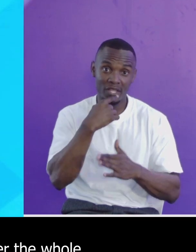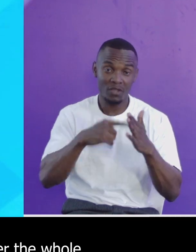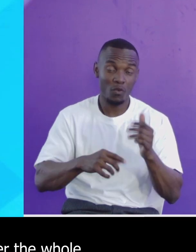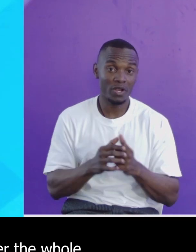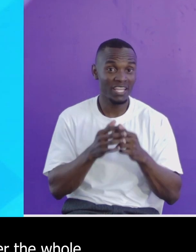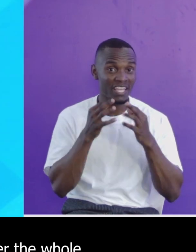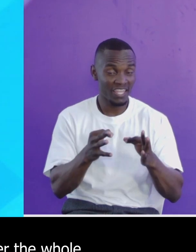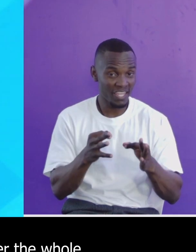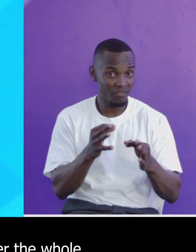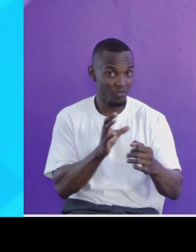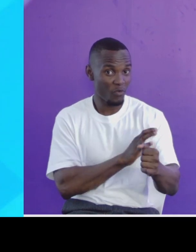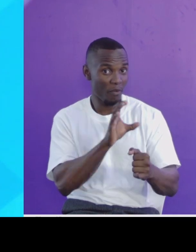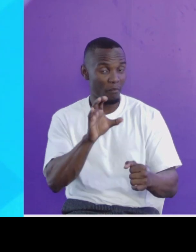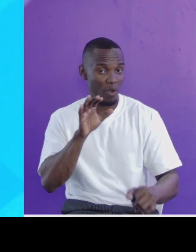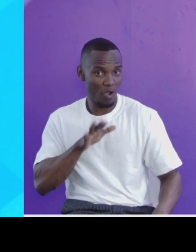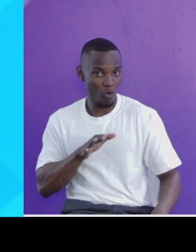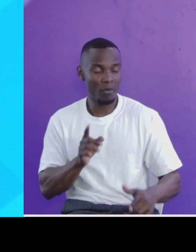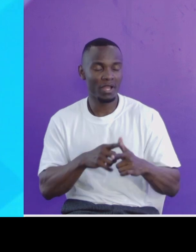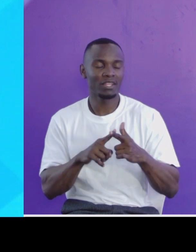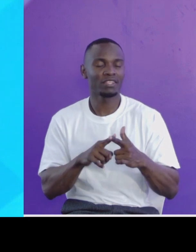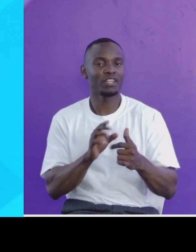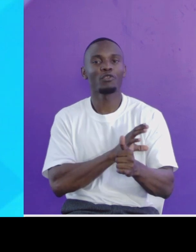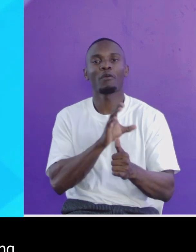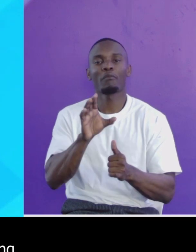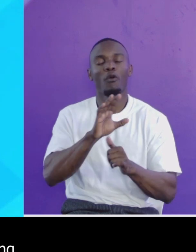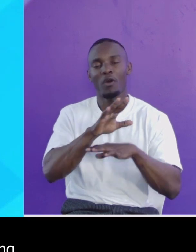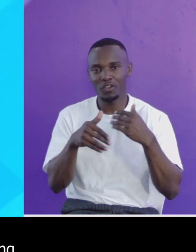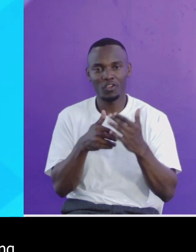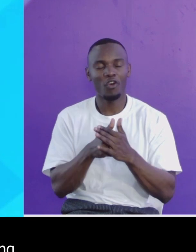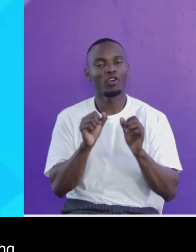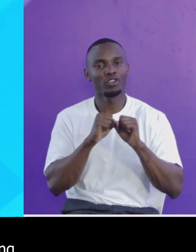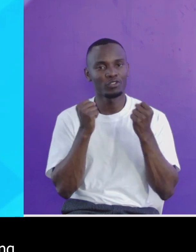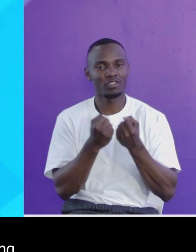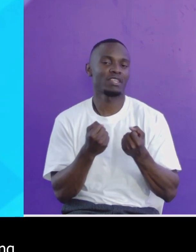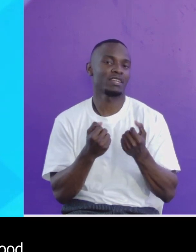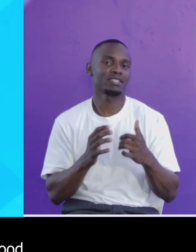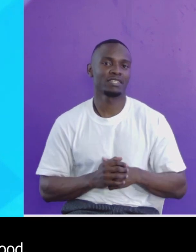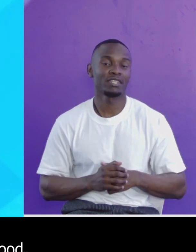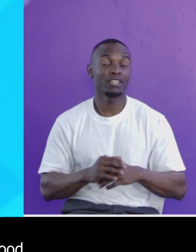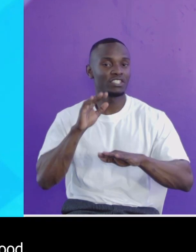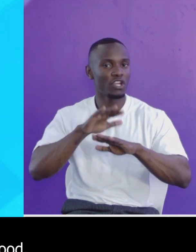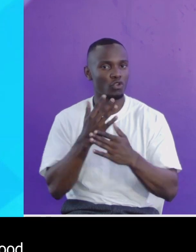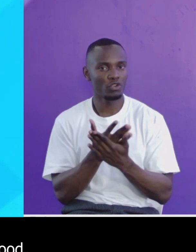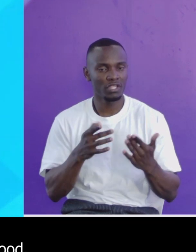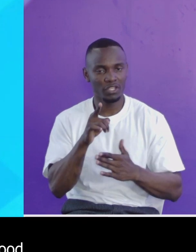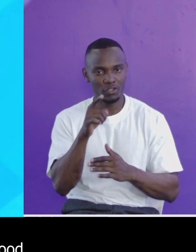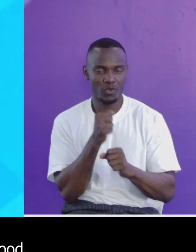a woman, you empower the whole society. So it's a good thing that you are doing. We appreciate